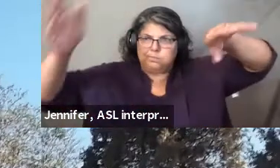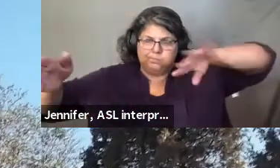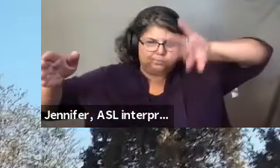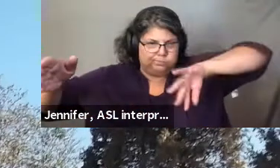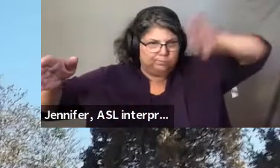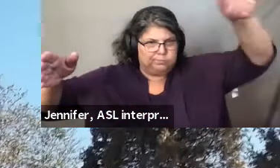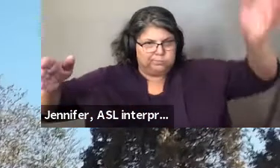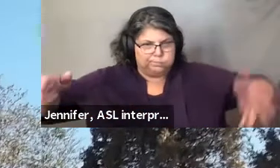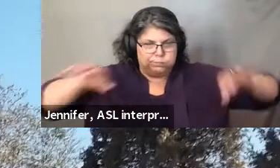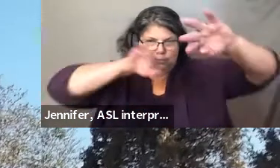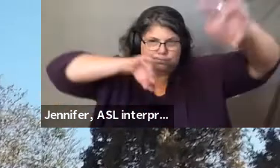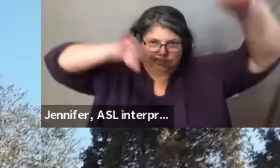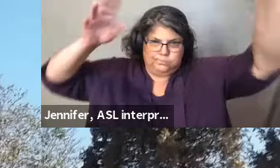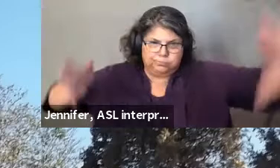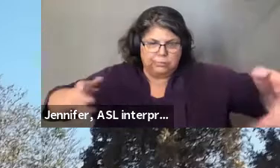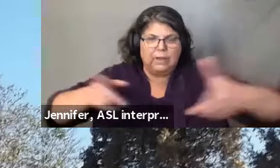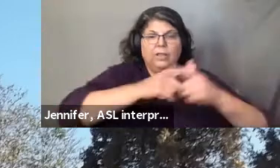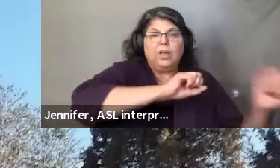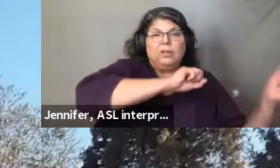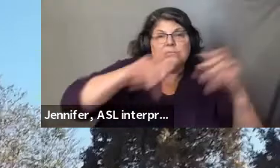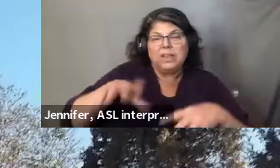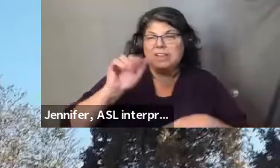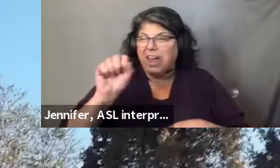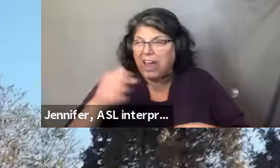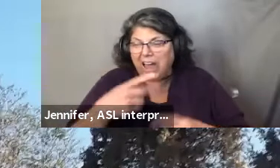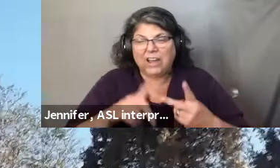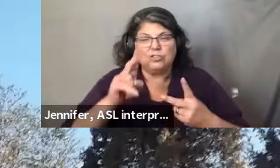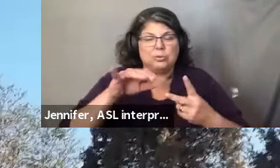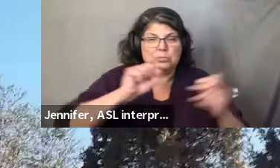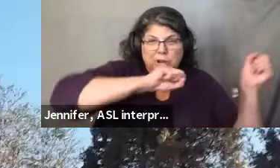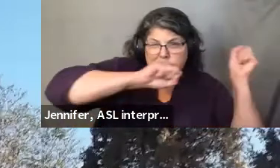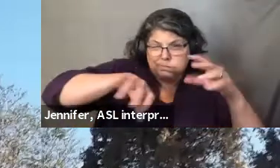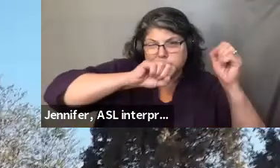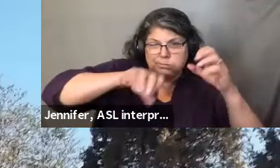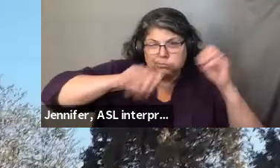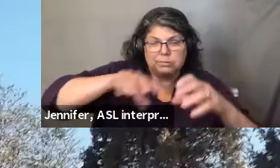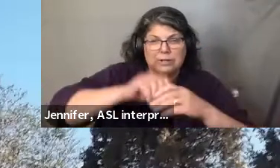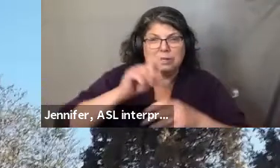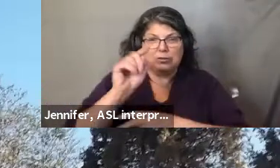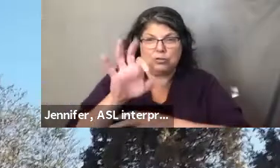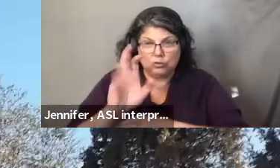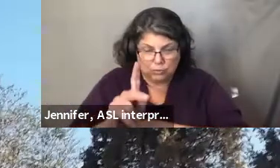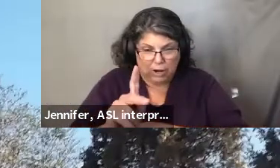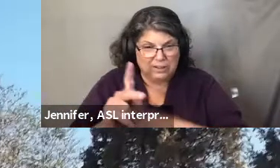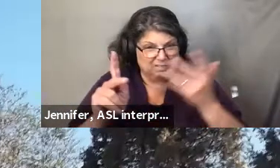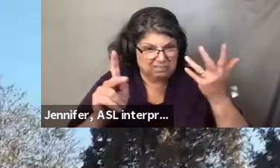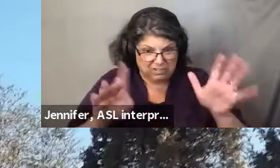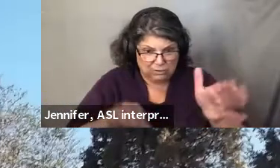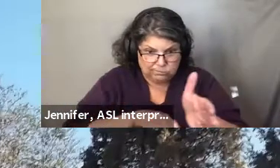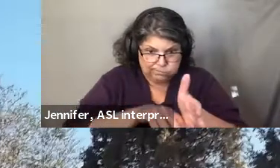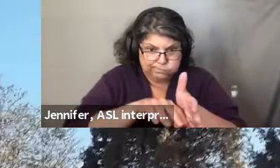the truck and the plastic with the ash and debris. And then as it becomes filled